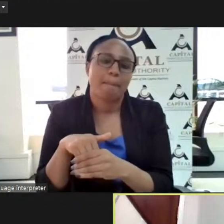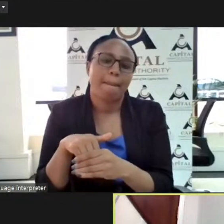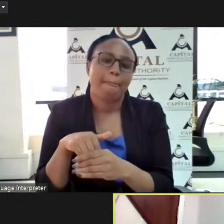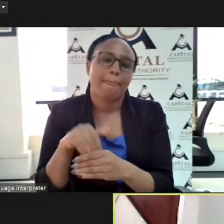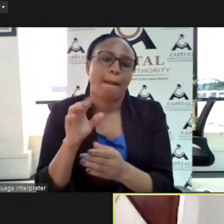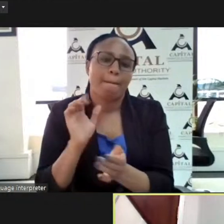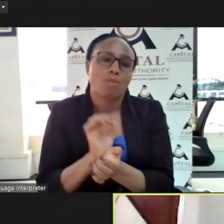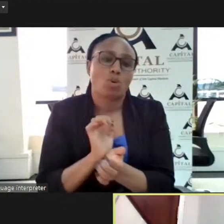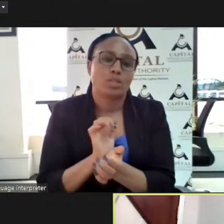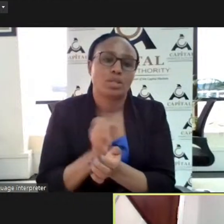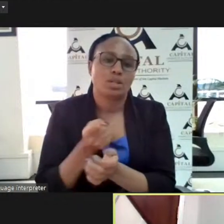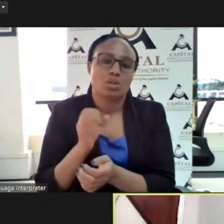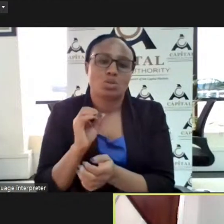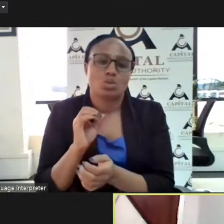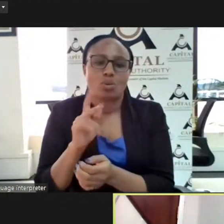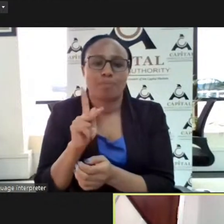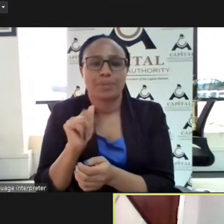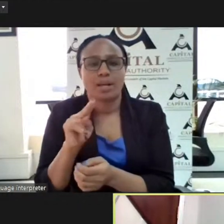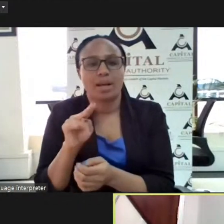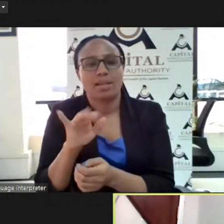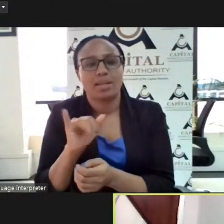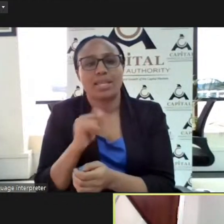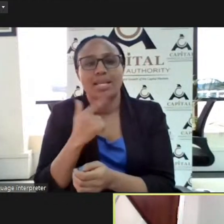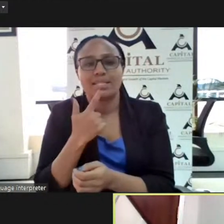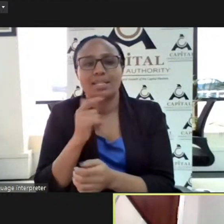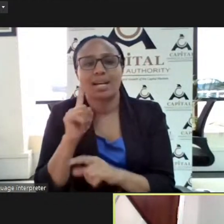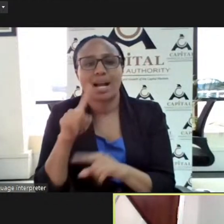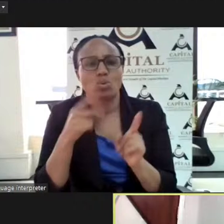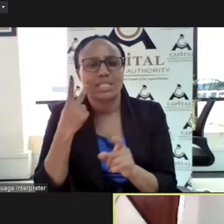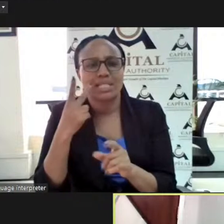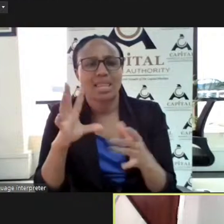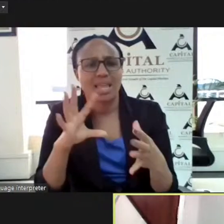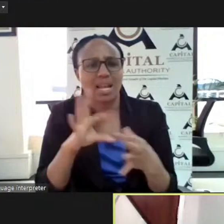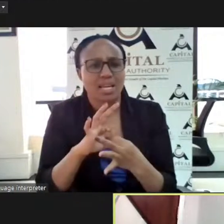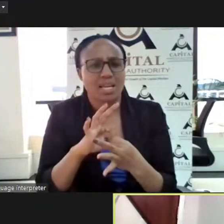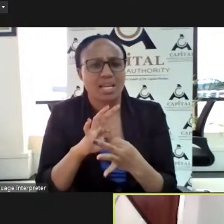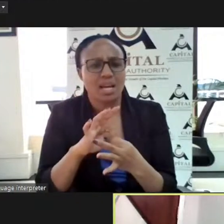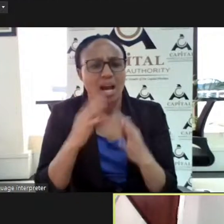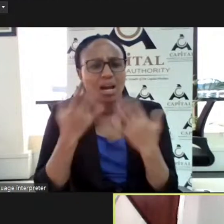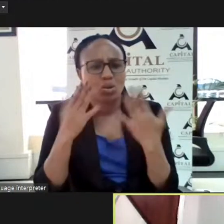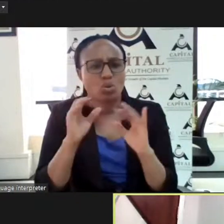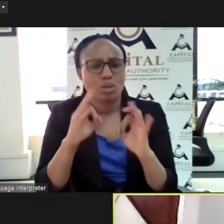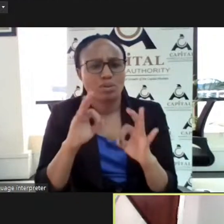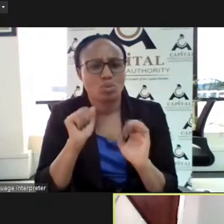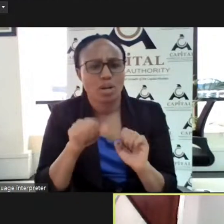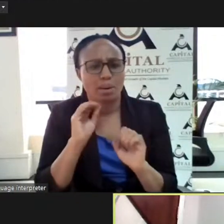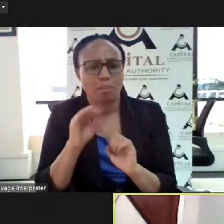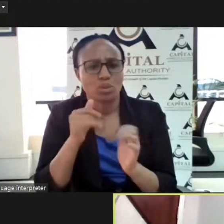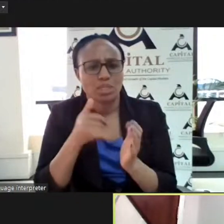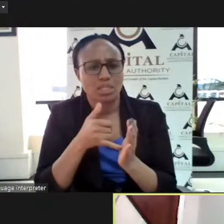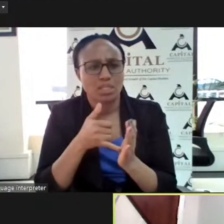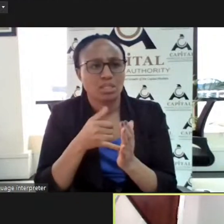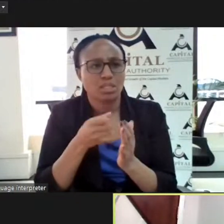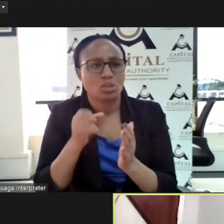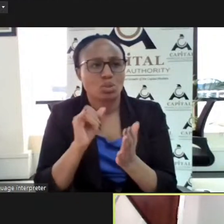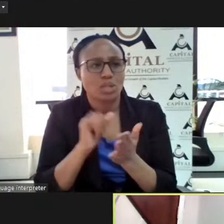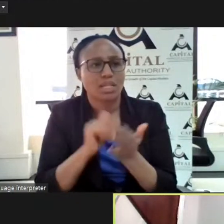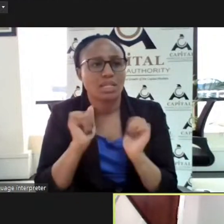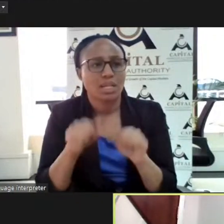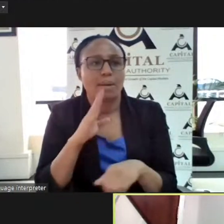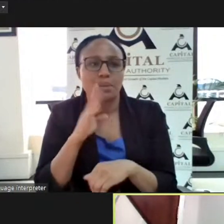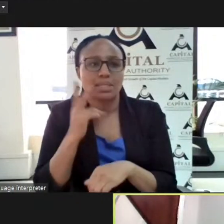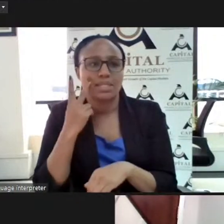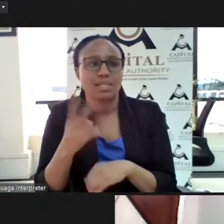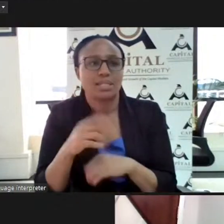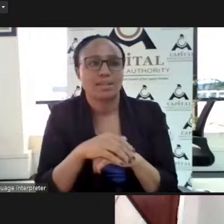bonds. So they're saying they can't see the link. I don't know if there's a way you can post it. I don't know where to post it so that it can be seen.